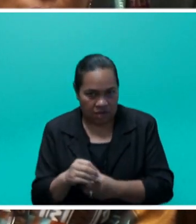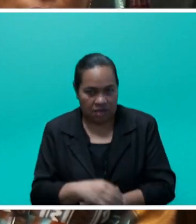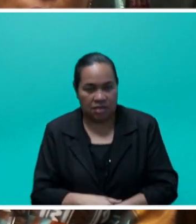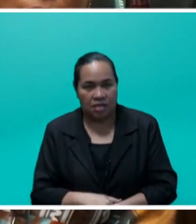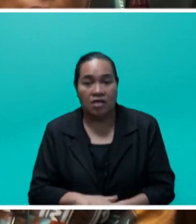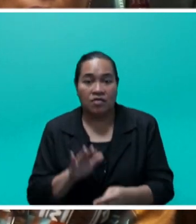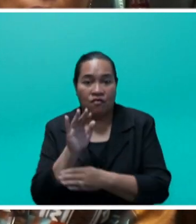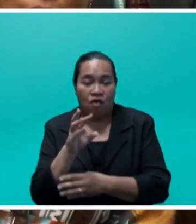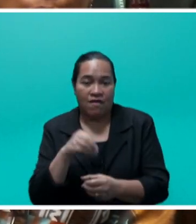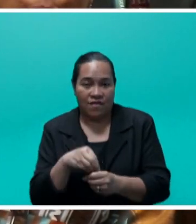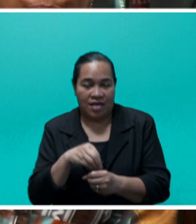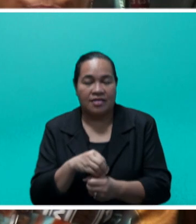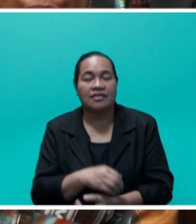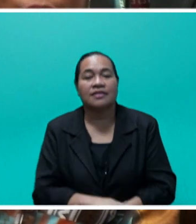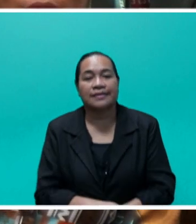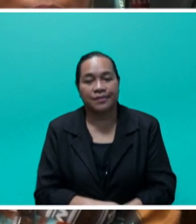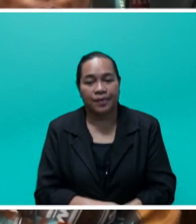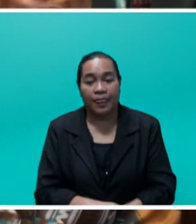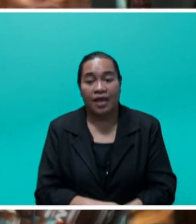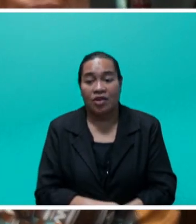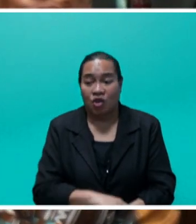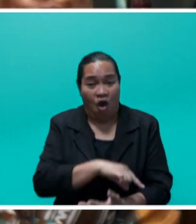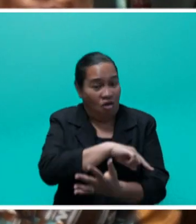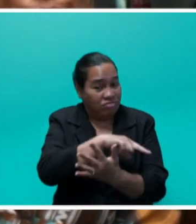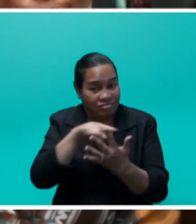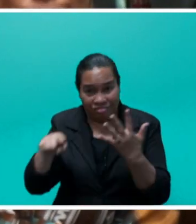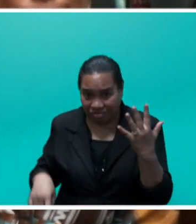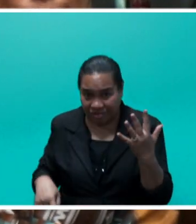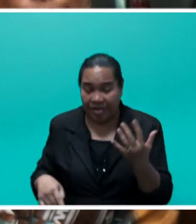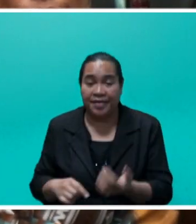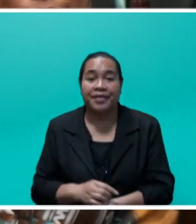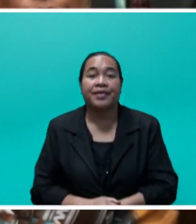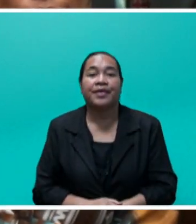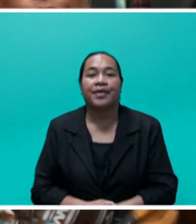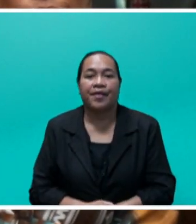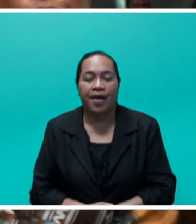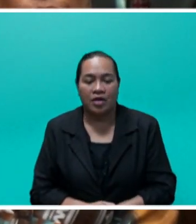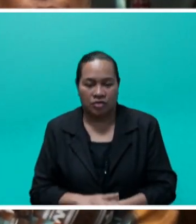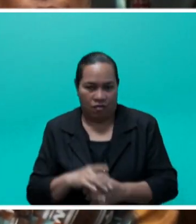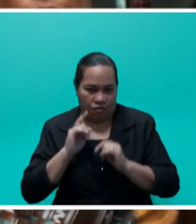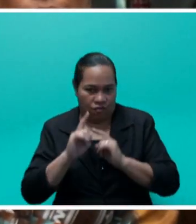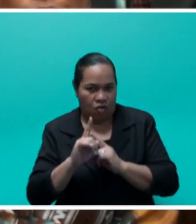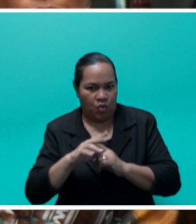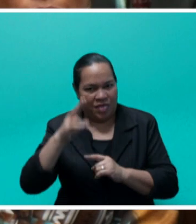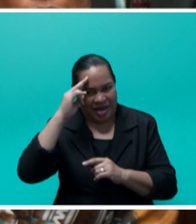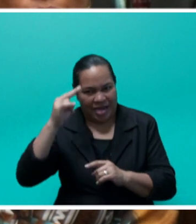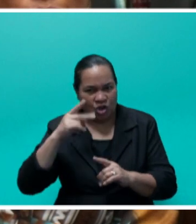Affairs. So, Mr. Speaker, in that way, we, in accordance with the national